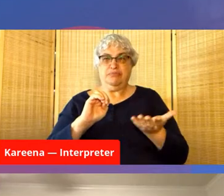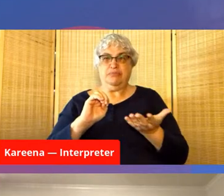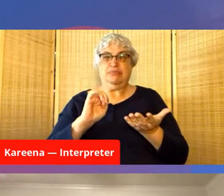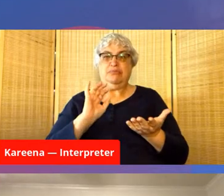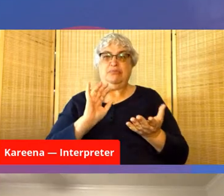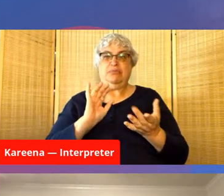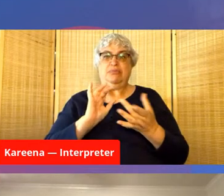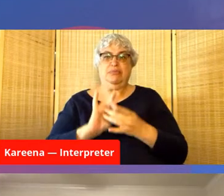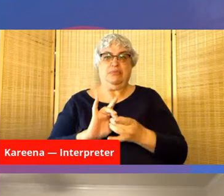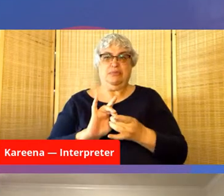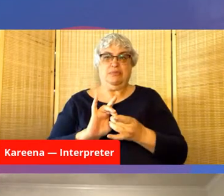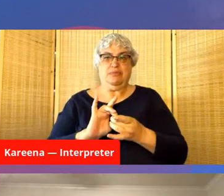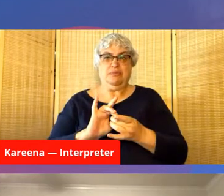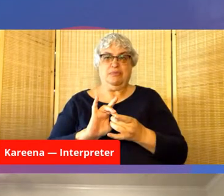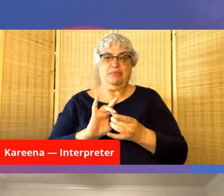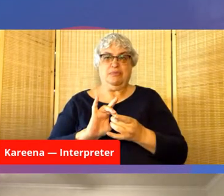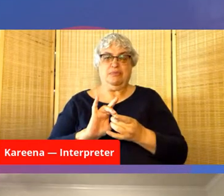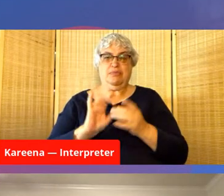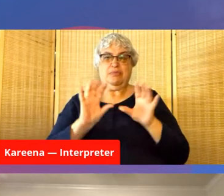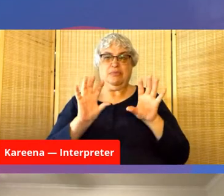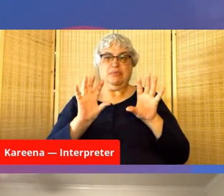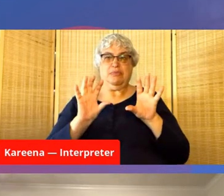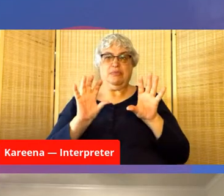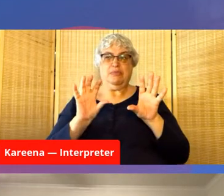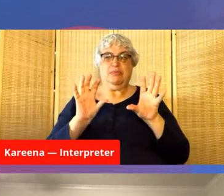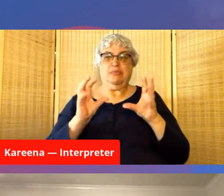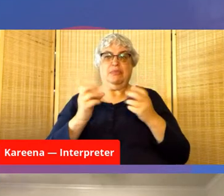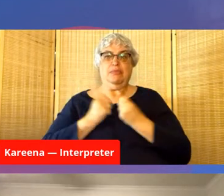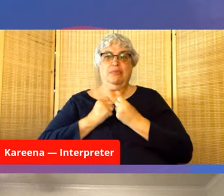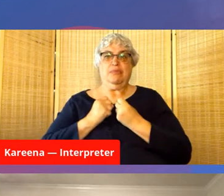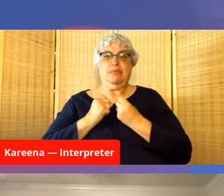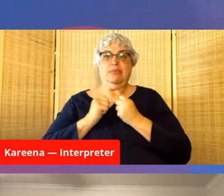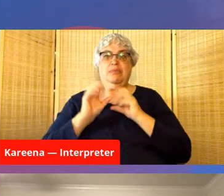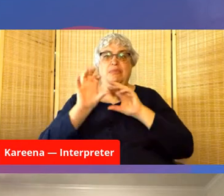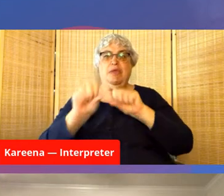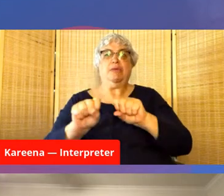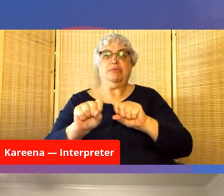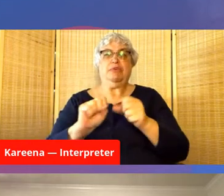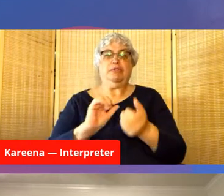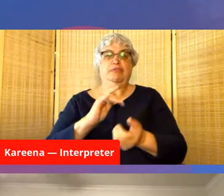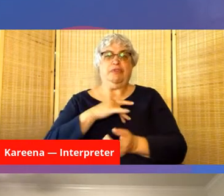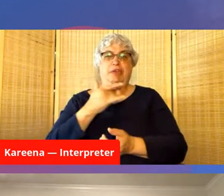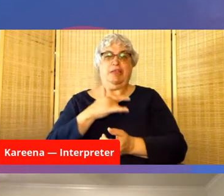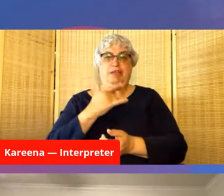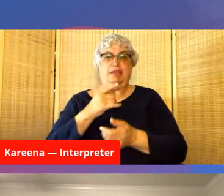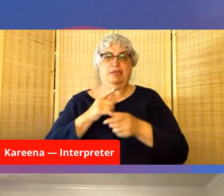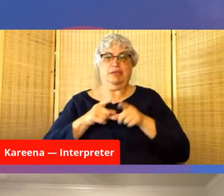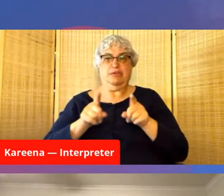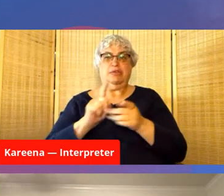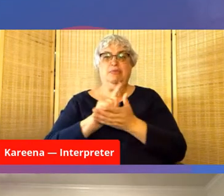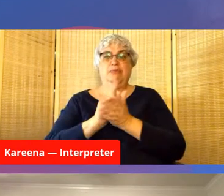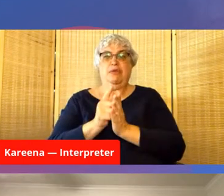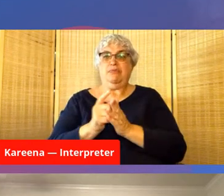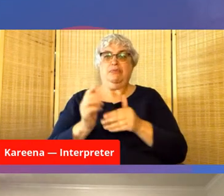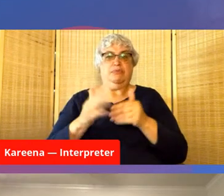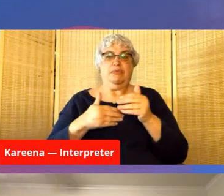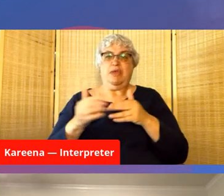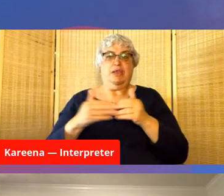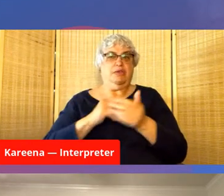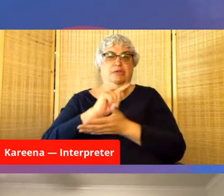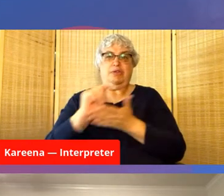applicability to capture a feeling and a moment, regardless of